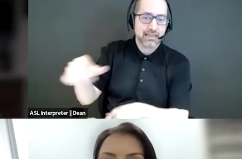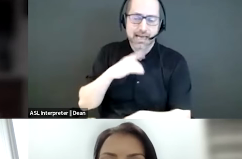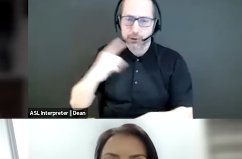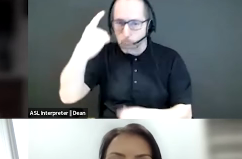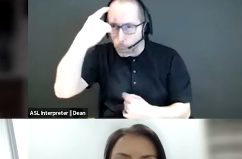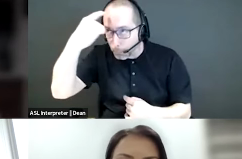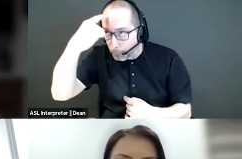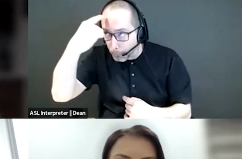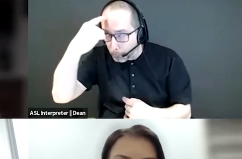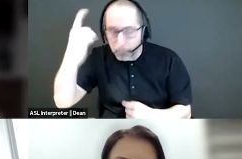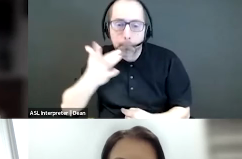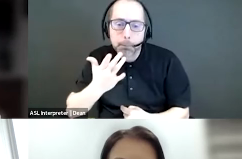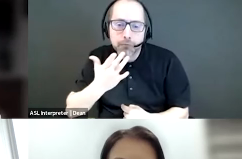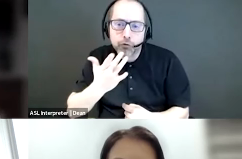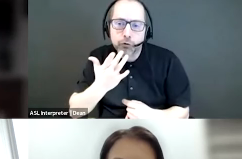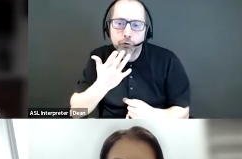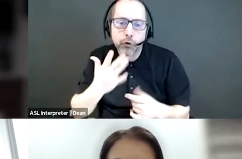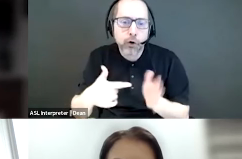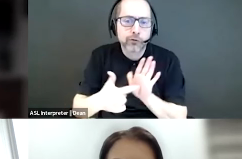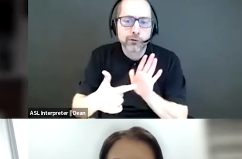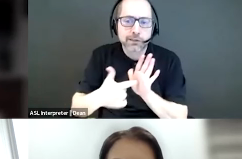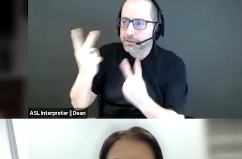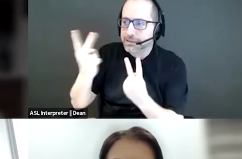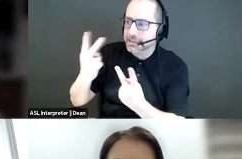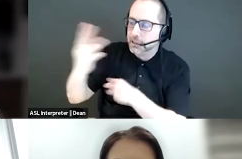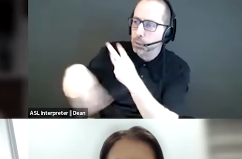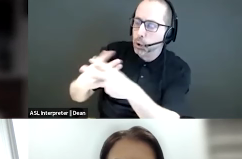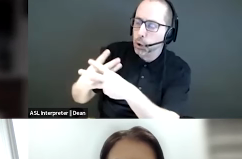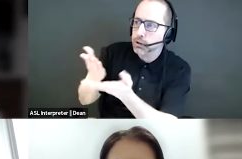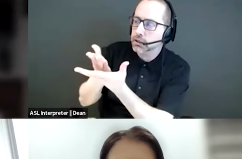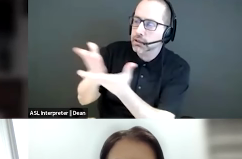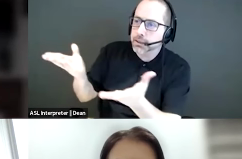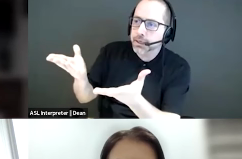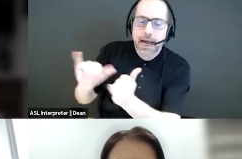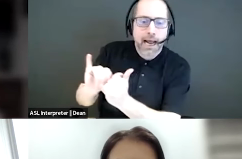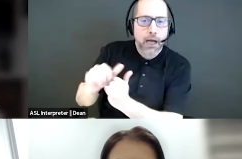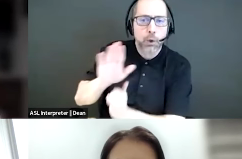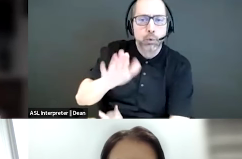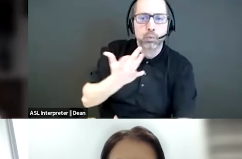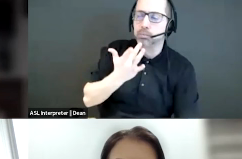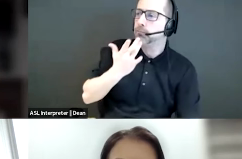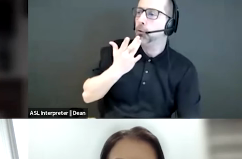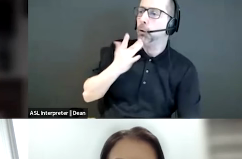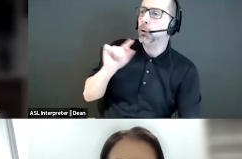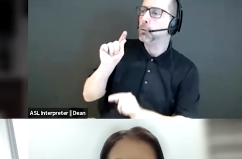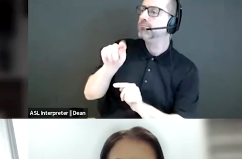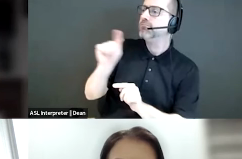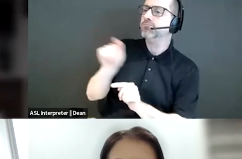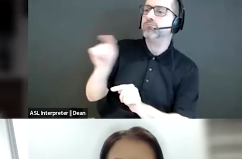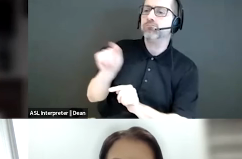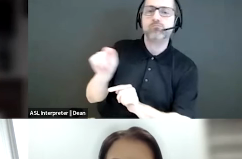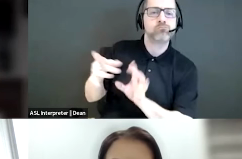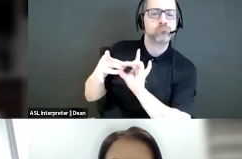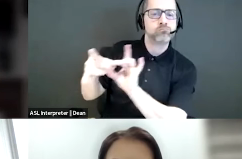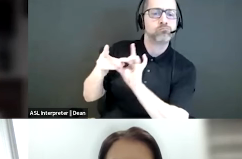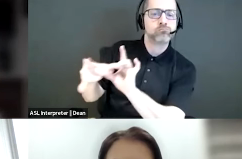can see how the world is, see how you see the world, how you interact with the